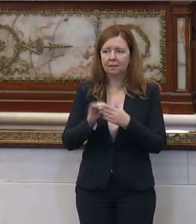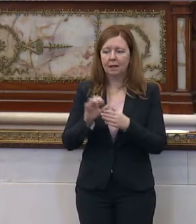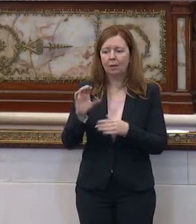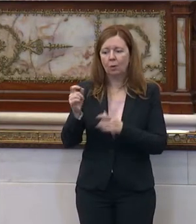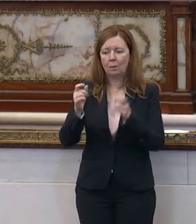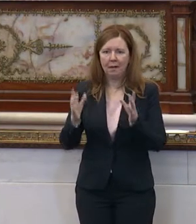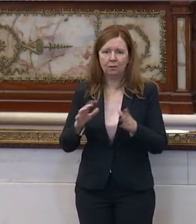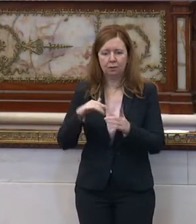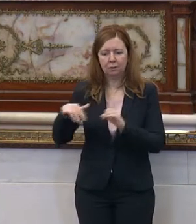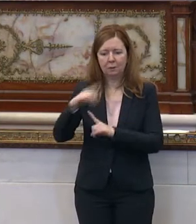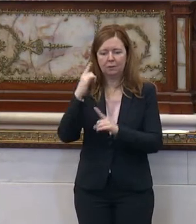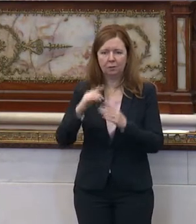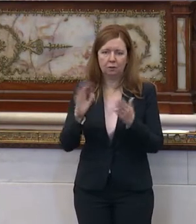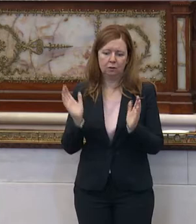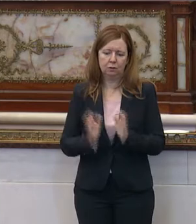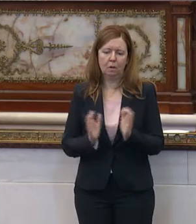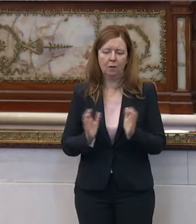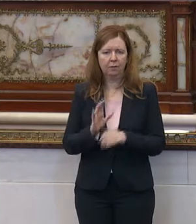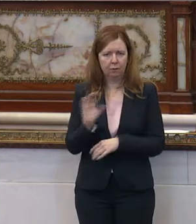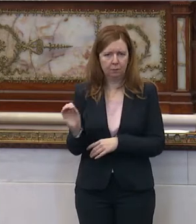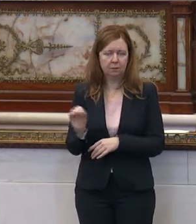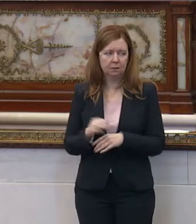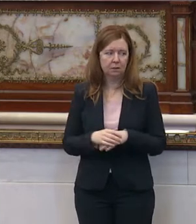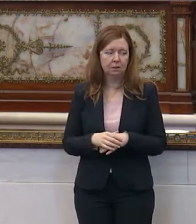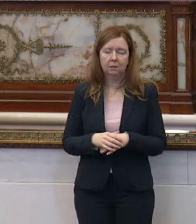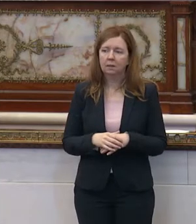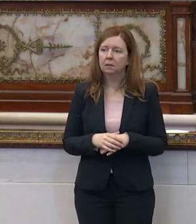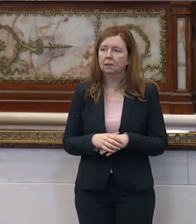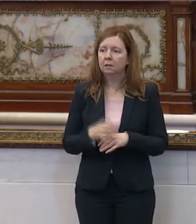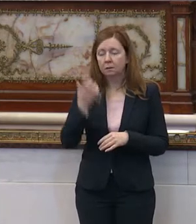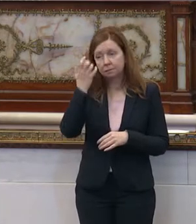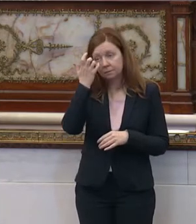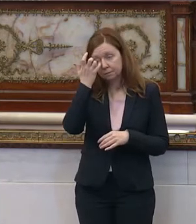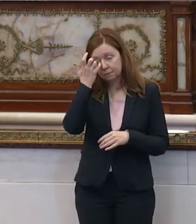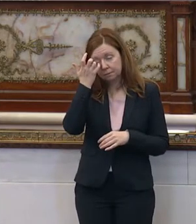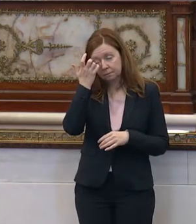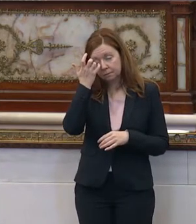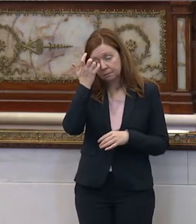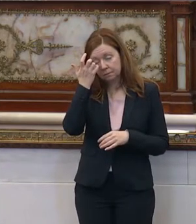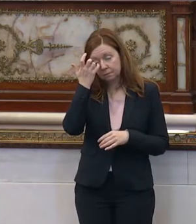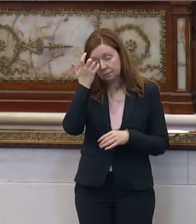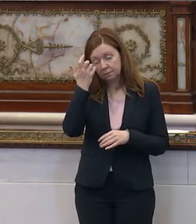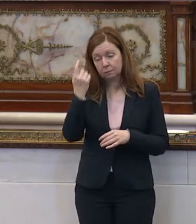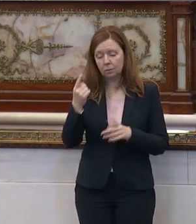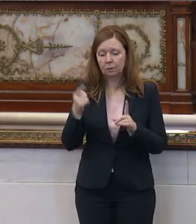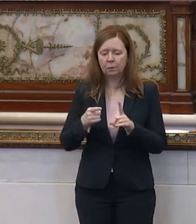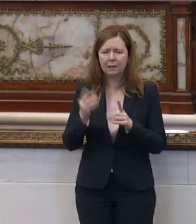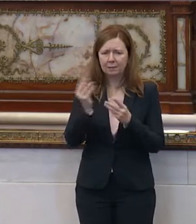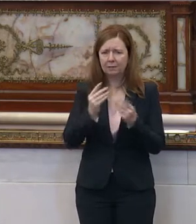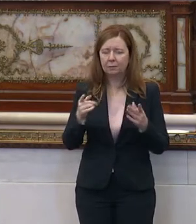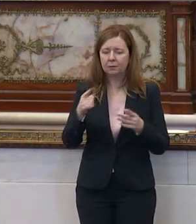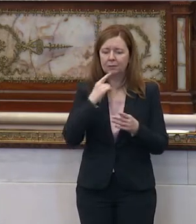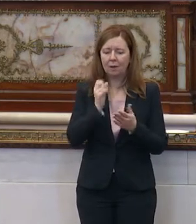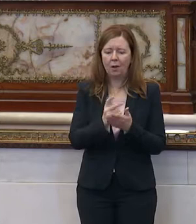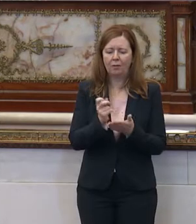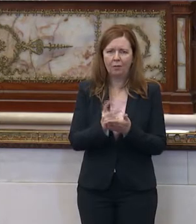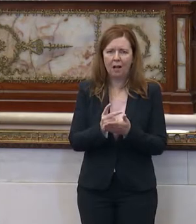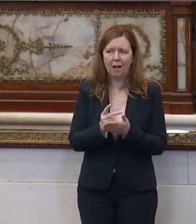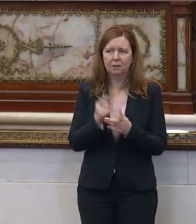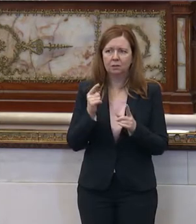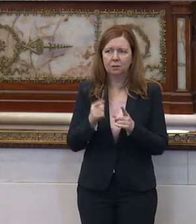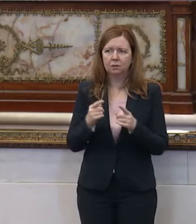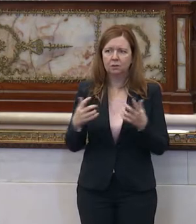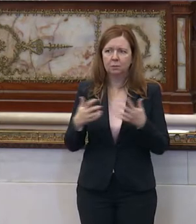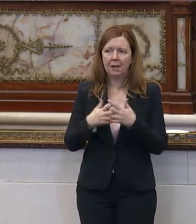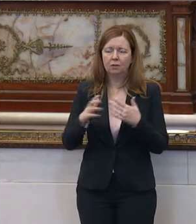co-manager space for those smaller underwriting firms. And I'm sorry, one point of information. When you say authorized to match